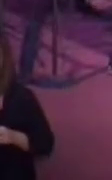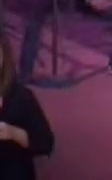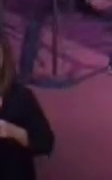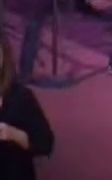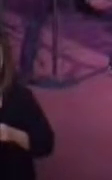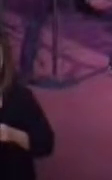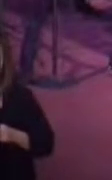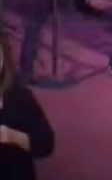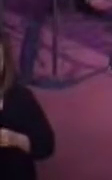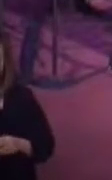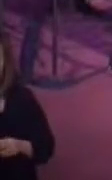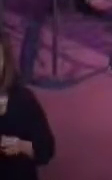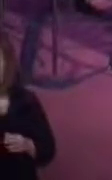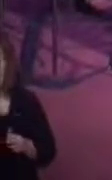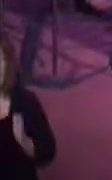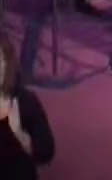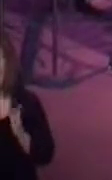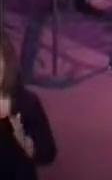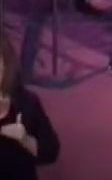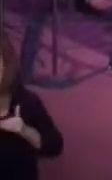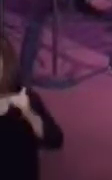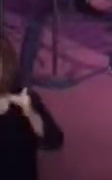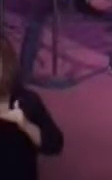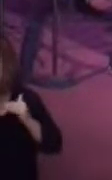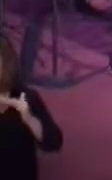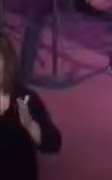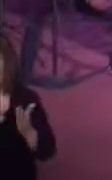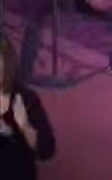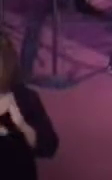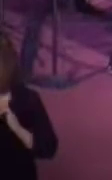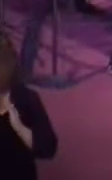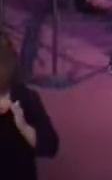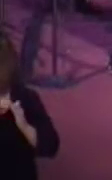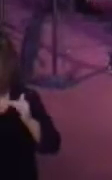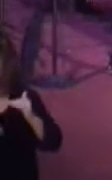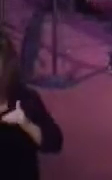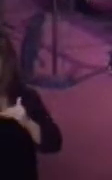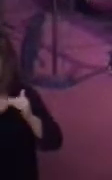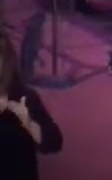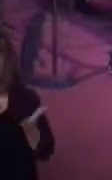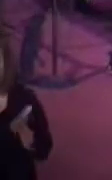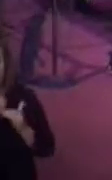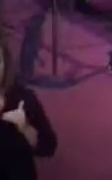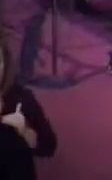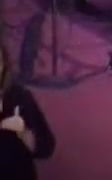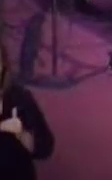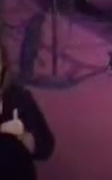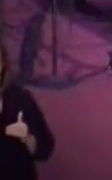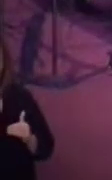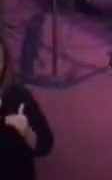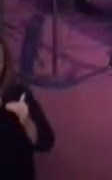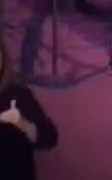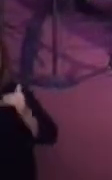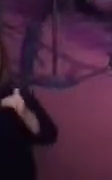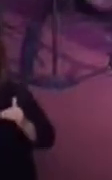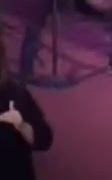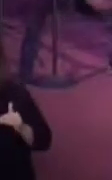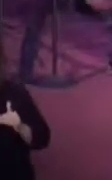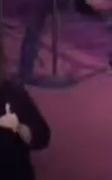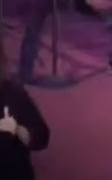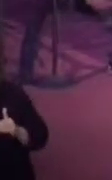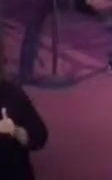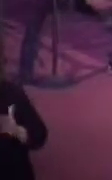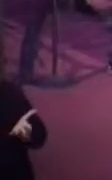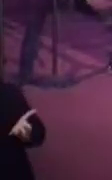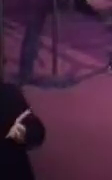as levels. You know what I'm saying? Rather than age. Levels sound so much better. It's like, hey, what level are you at? I'm at a level 80. You know what I mean? And so